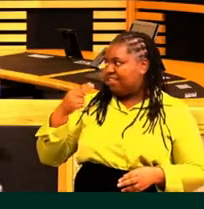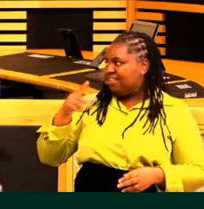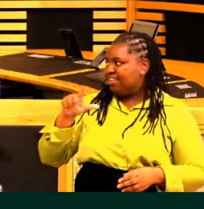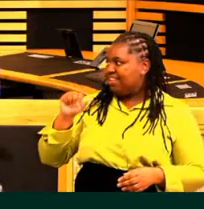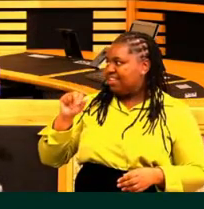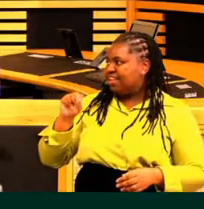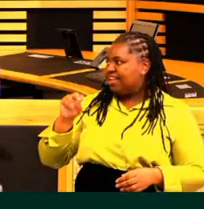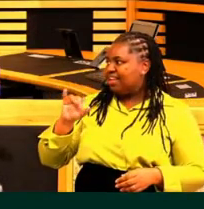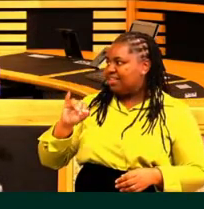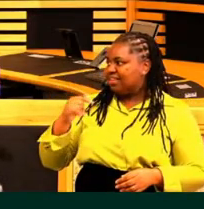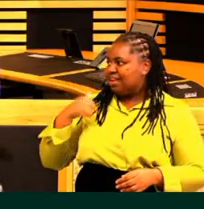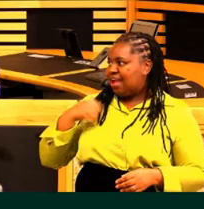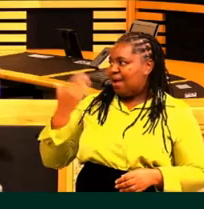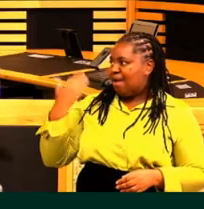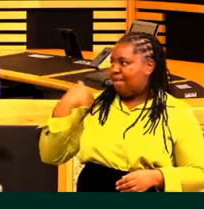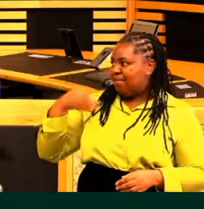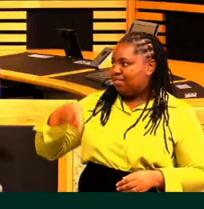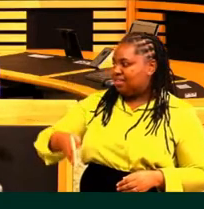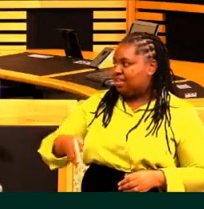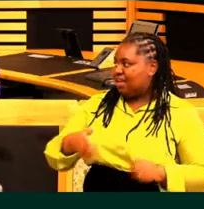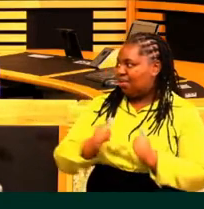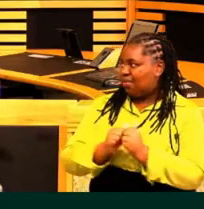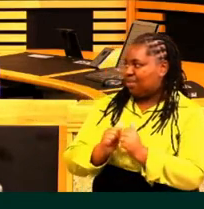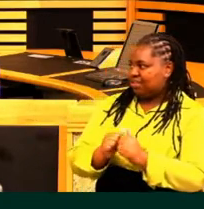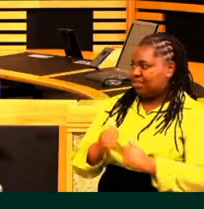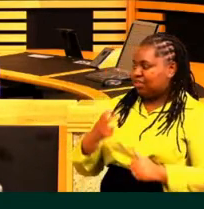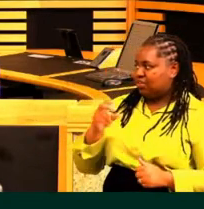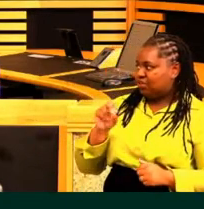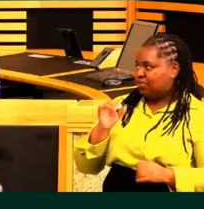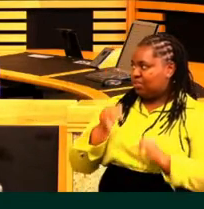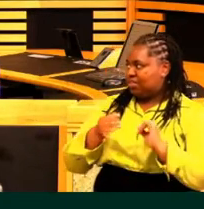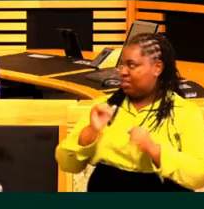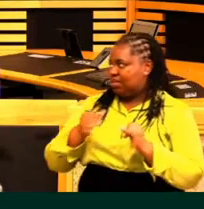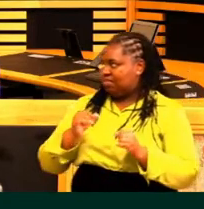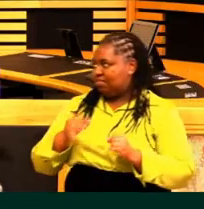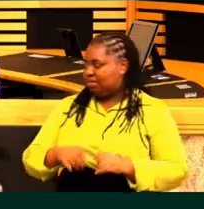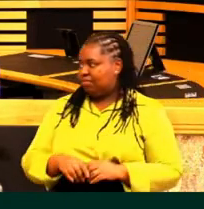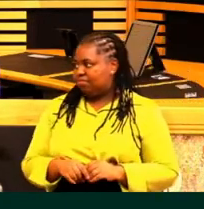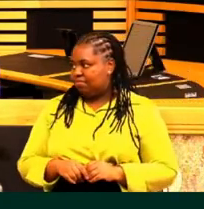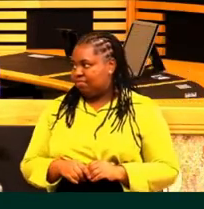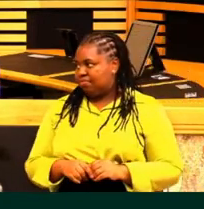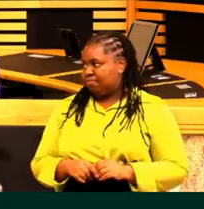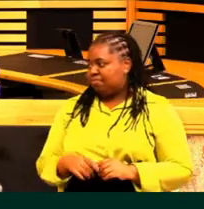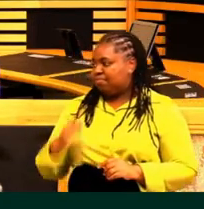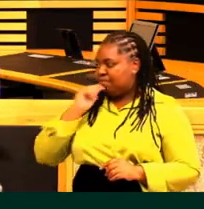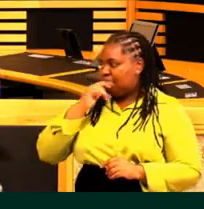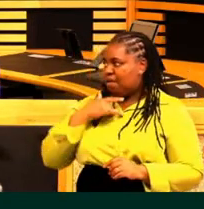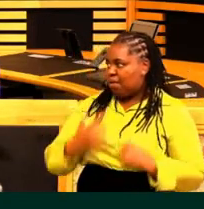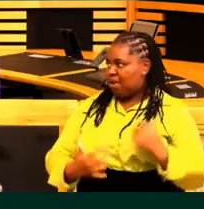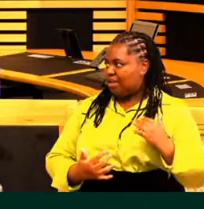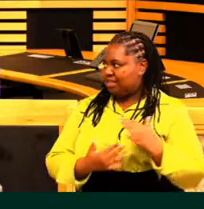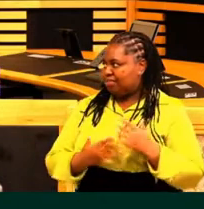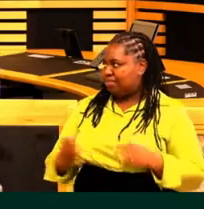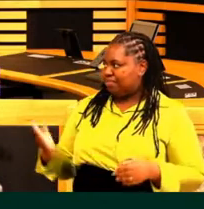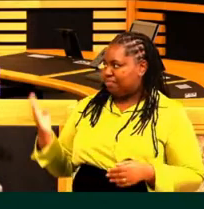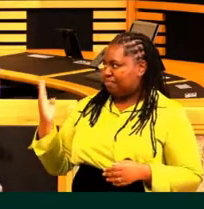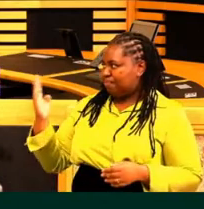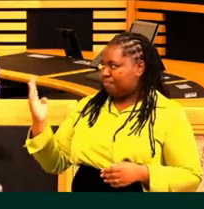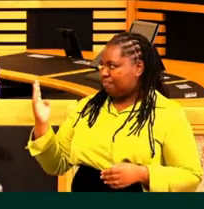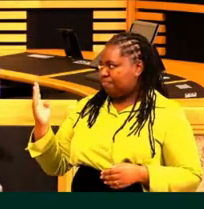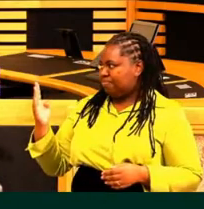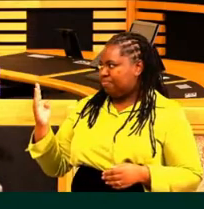I was here colleagues 2011. I was inspired by such a